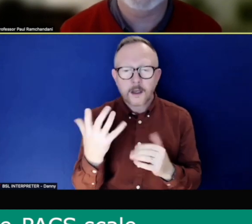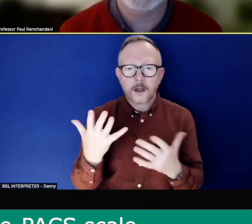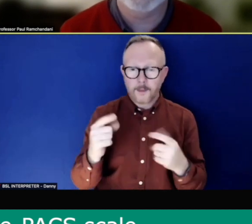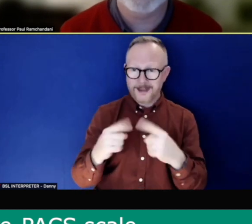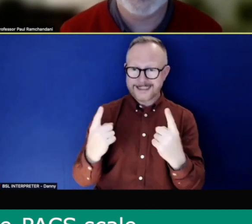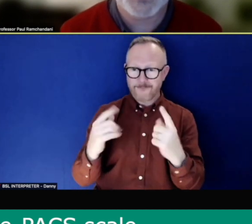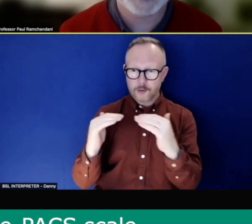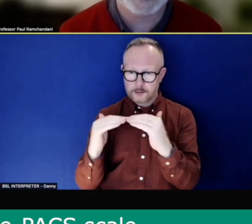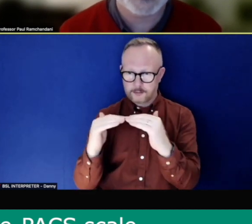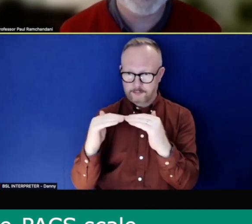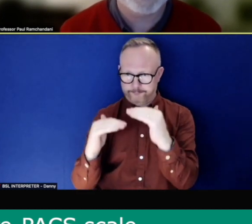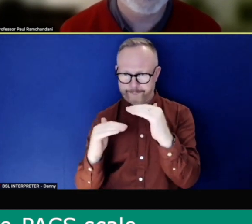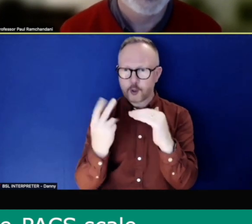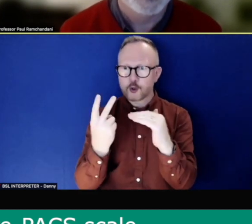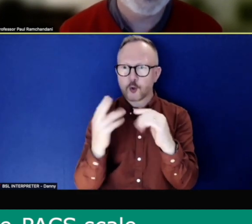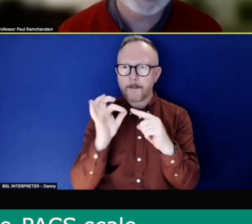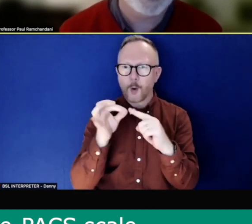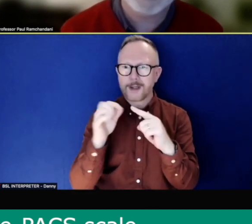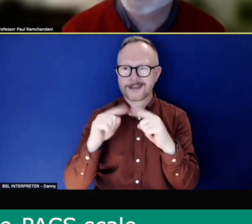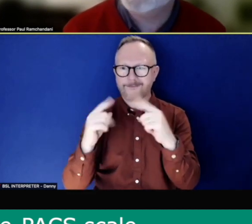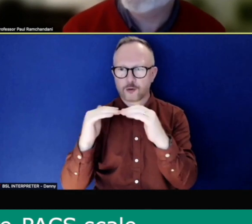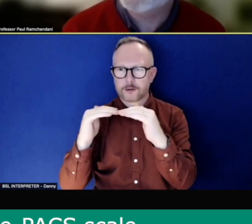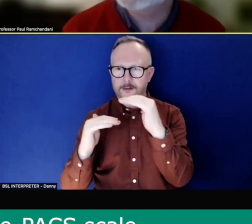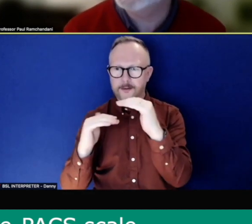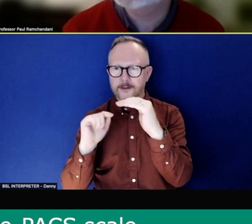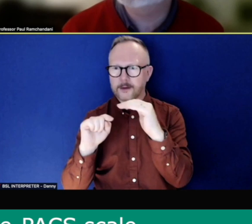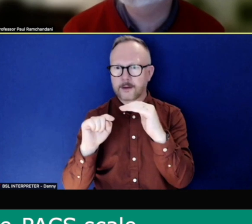2-point difference on the pre-PACT scale, which